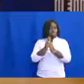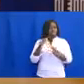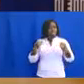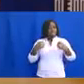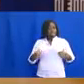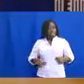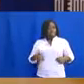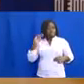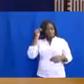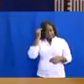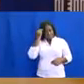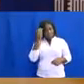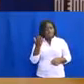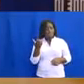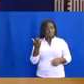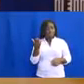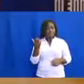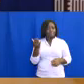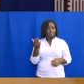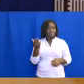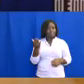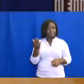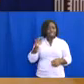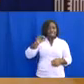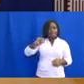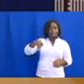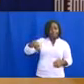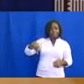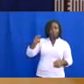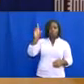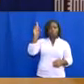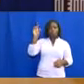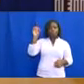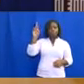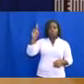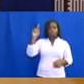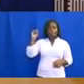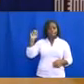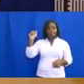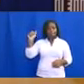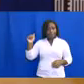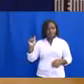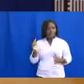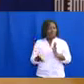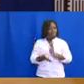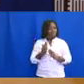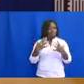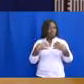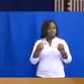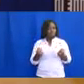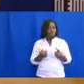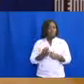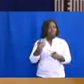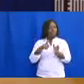Honorable Kwekwajima Menu, MP for Doma Central, a speedy recovery from the